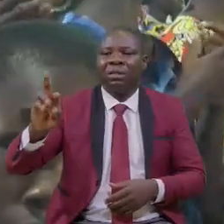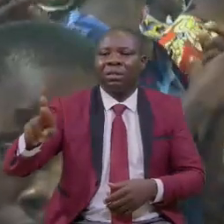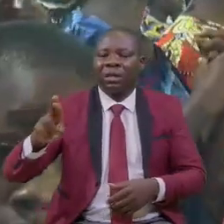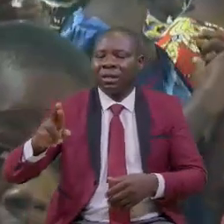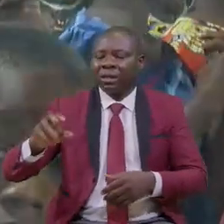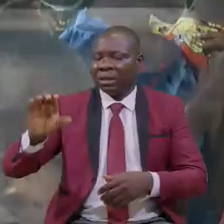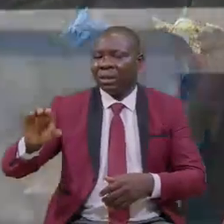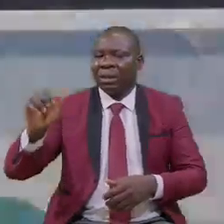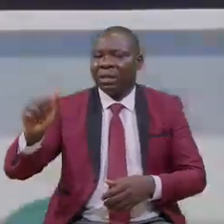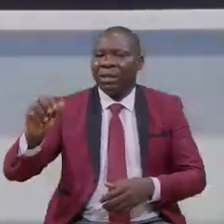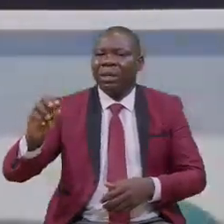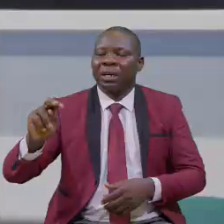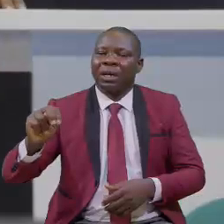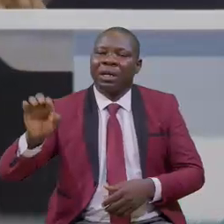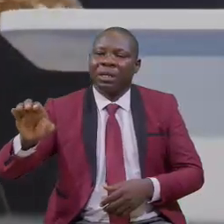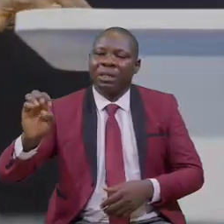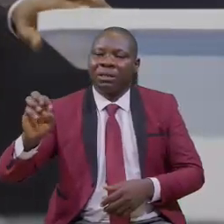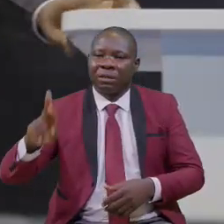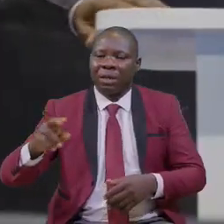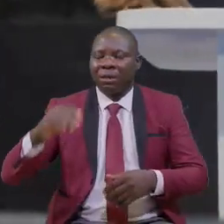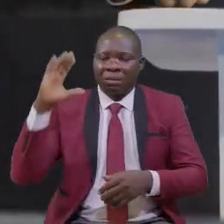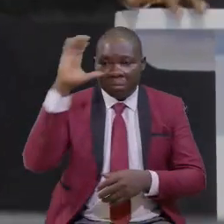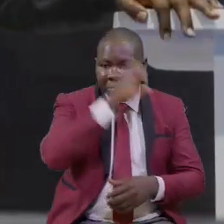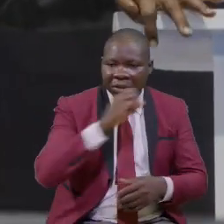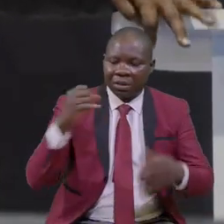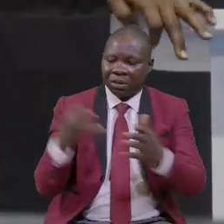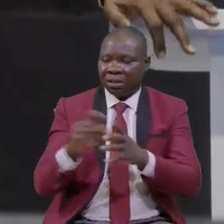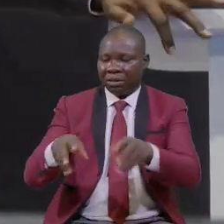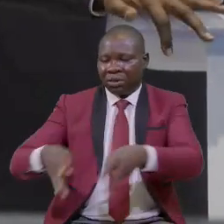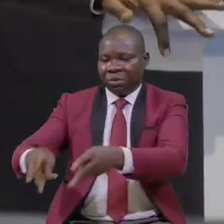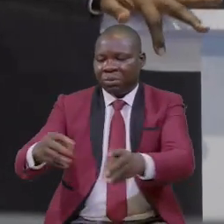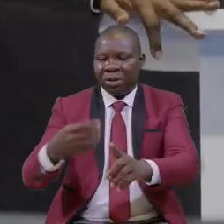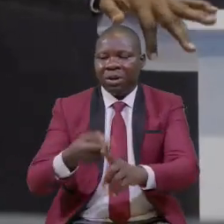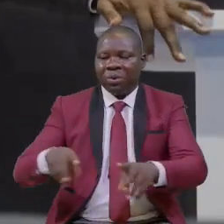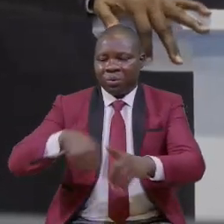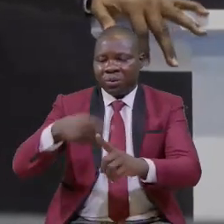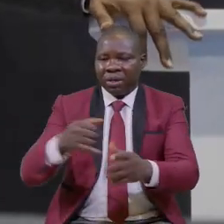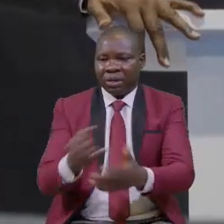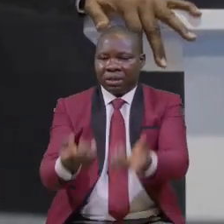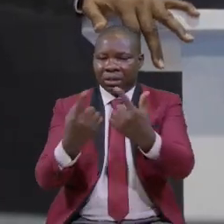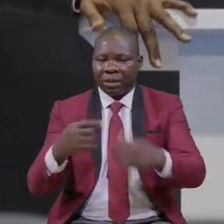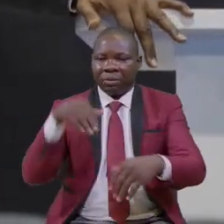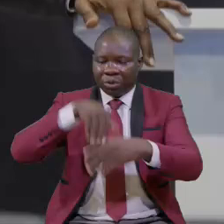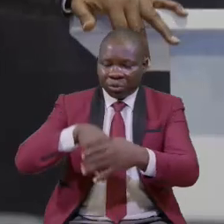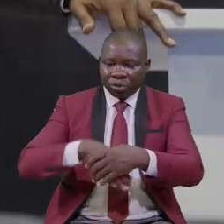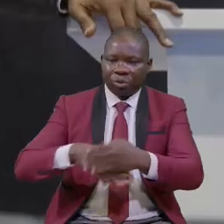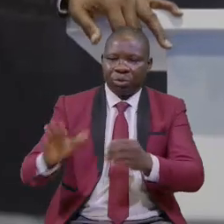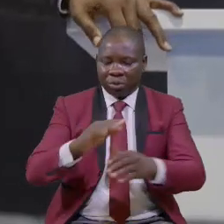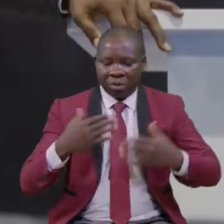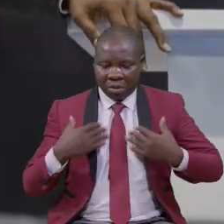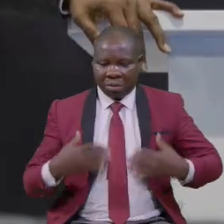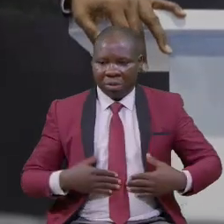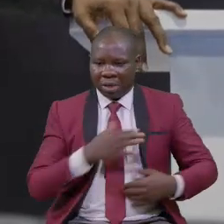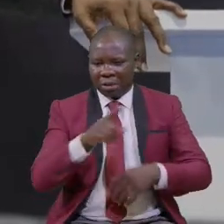way when he came to your body. And you opened the door and